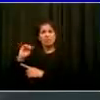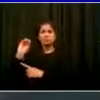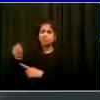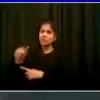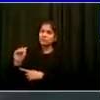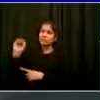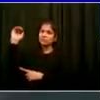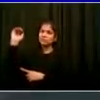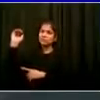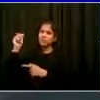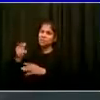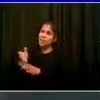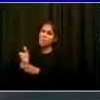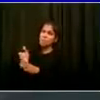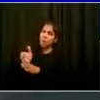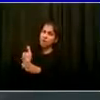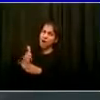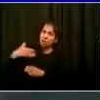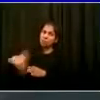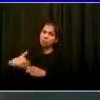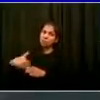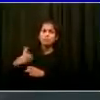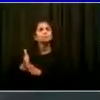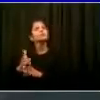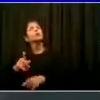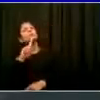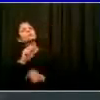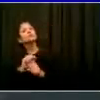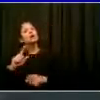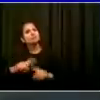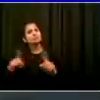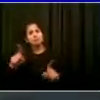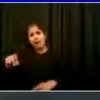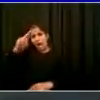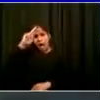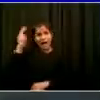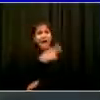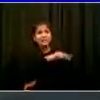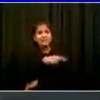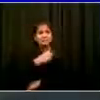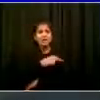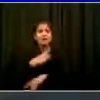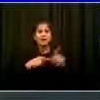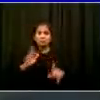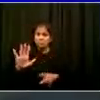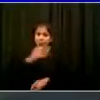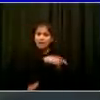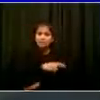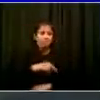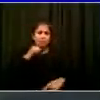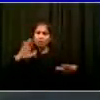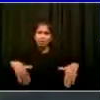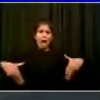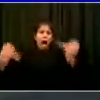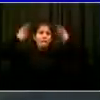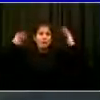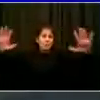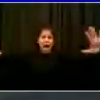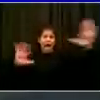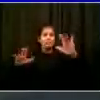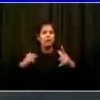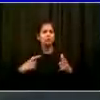So far, again, our hospitals are doing quite well handling the challenge. Number two, though, is a different matter. New reported cases on a